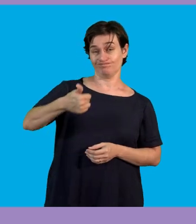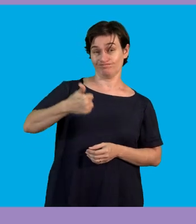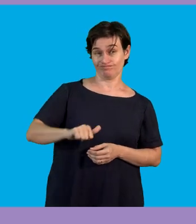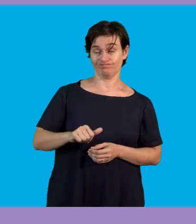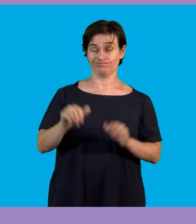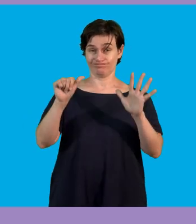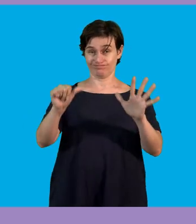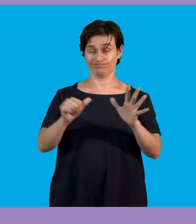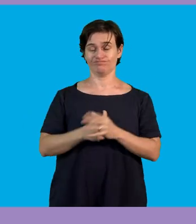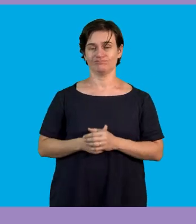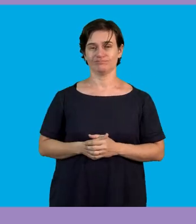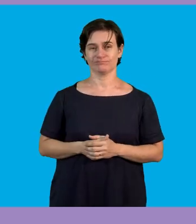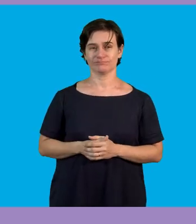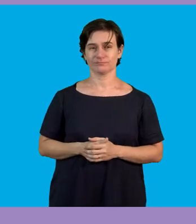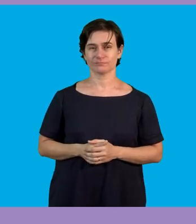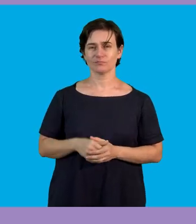Then let's look at the next one.